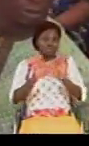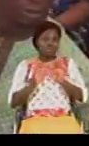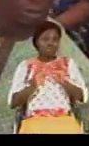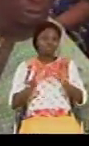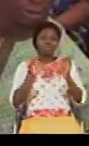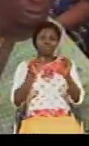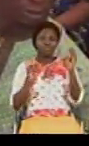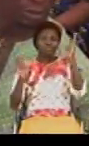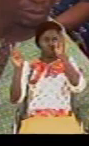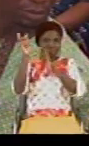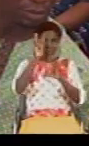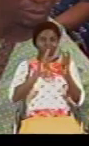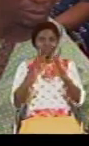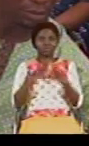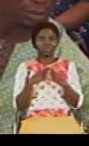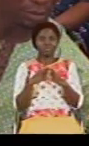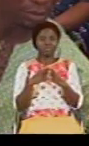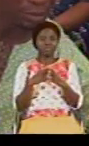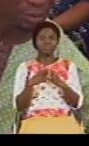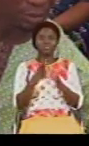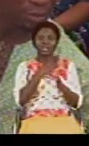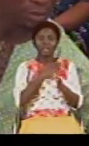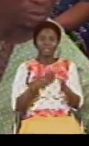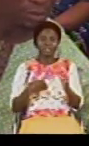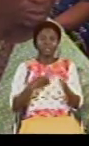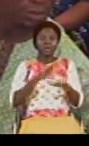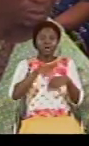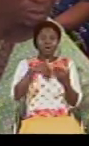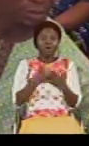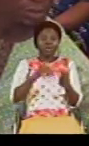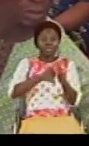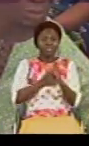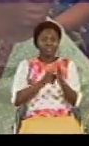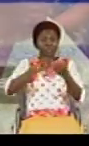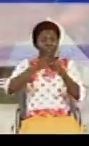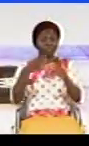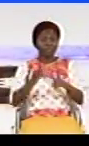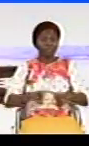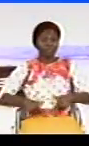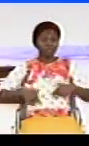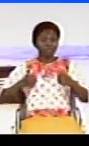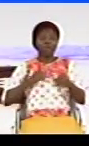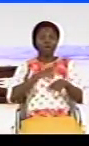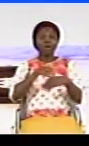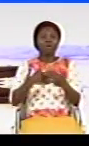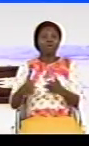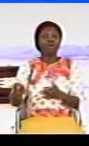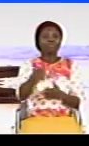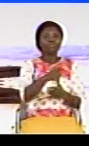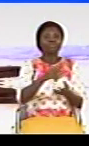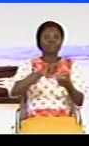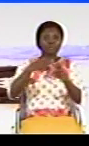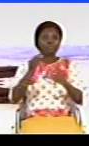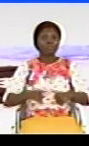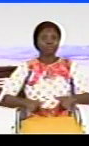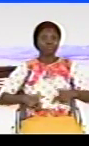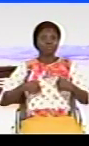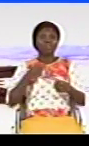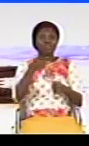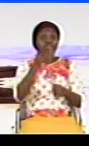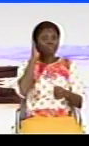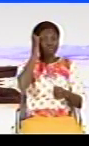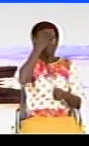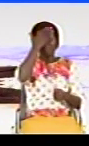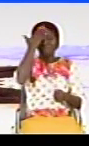gone through all these problems of life. All those problems of life, you are going to forget in